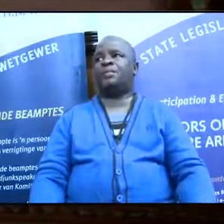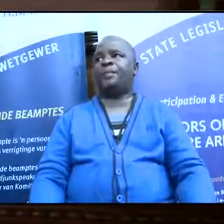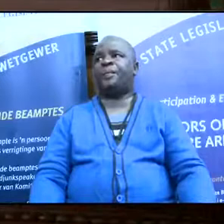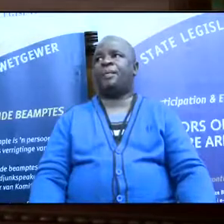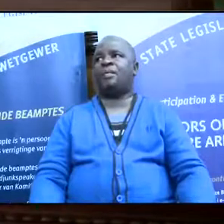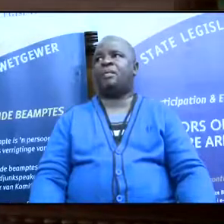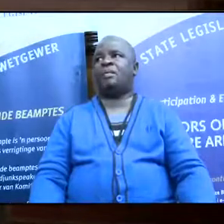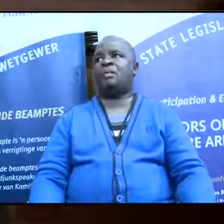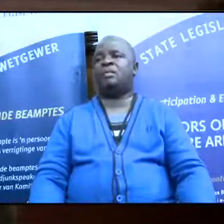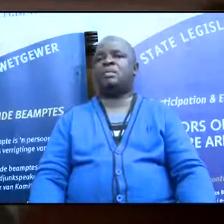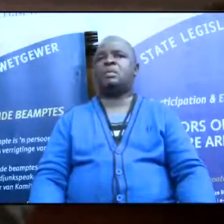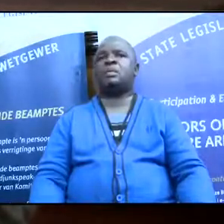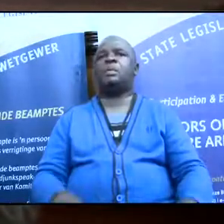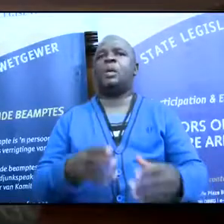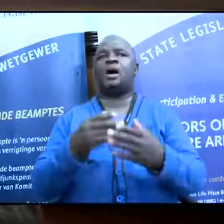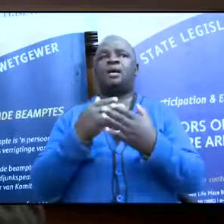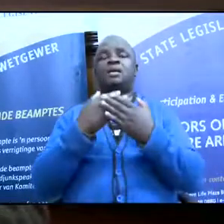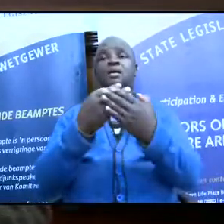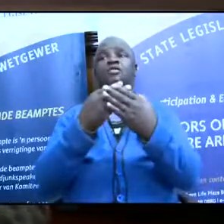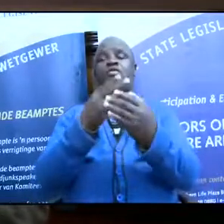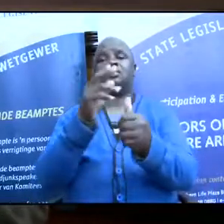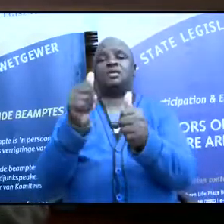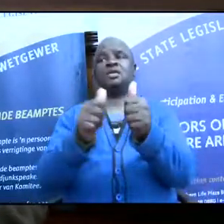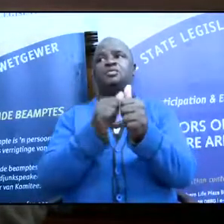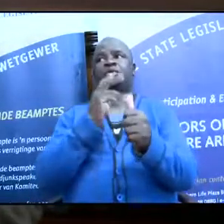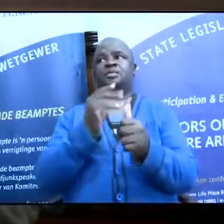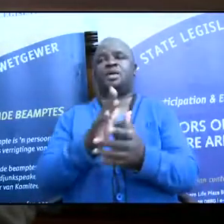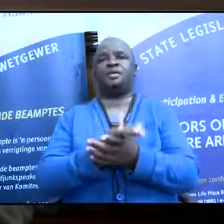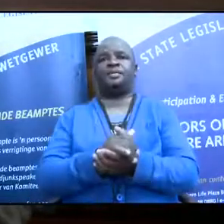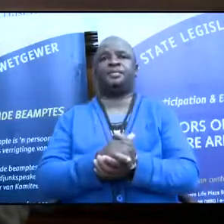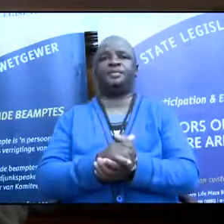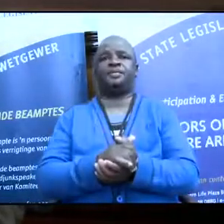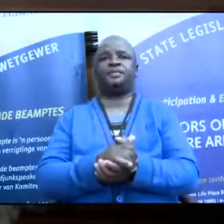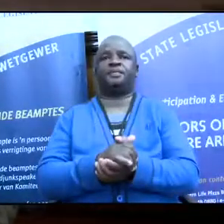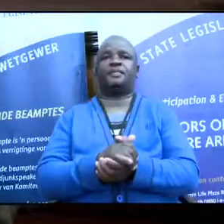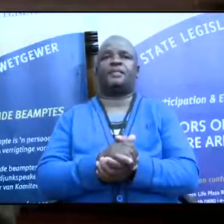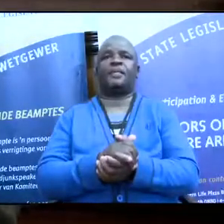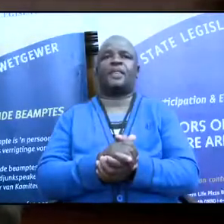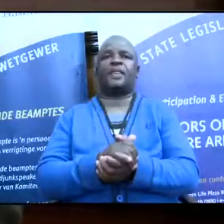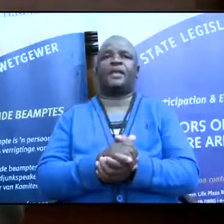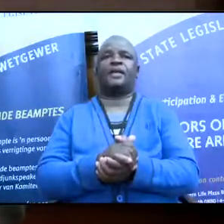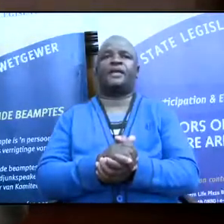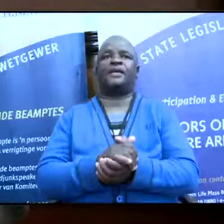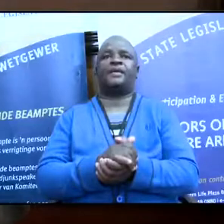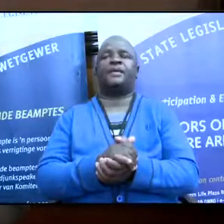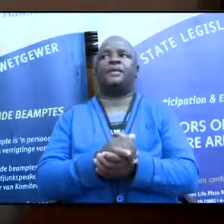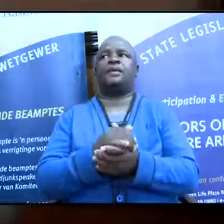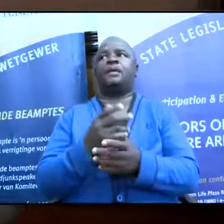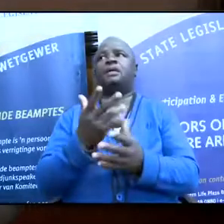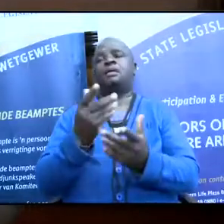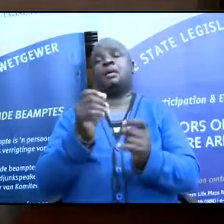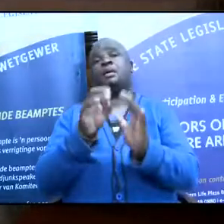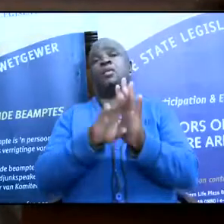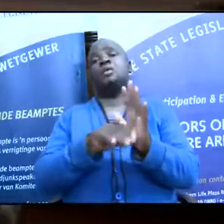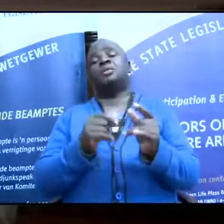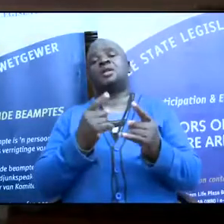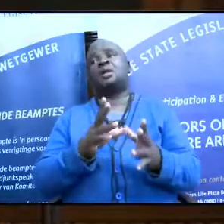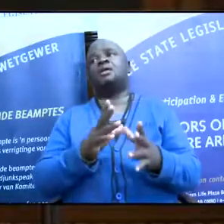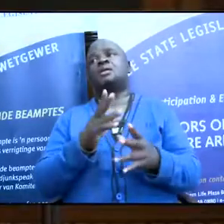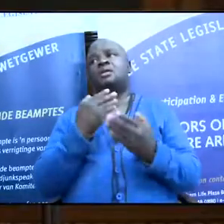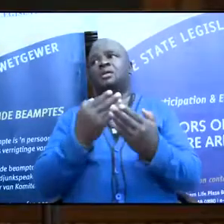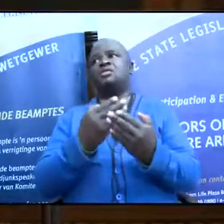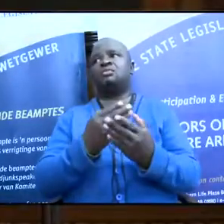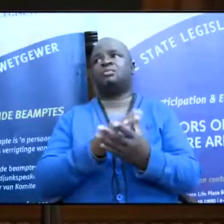thank you honorable deputy speaker a program director thank you i know